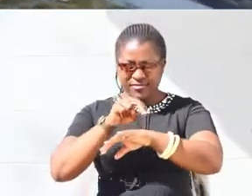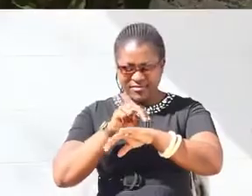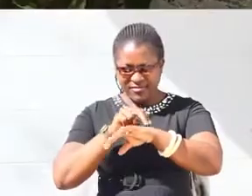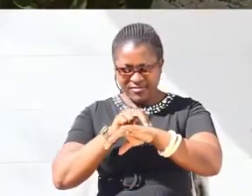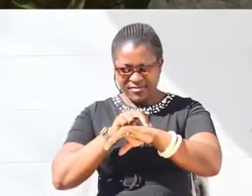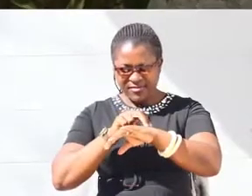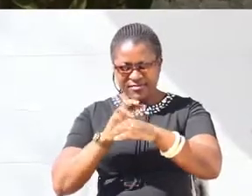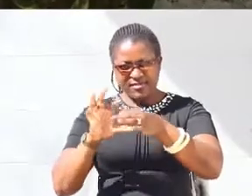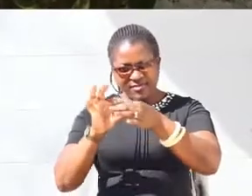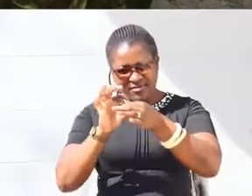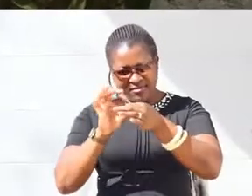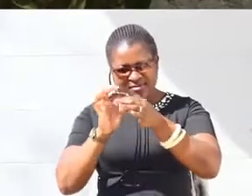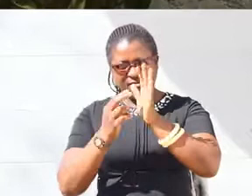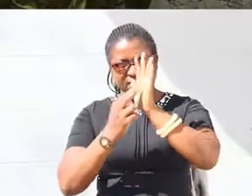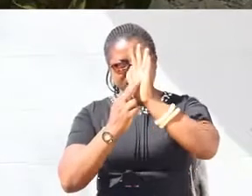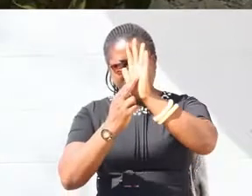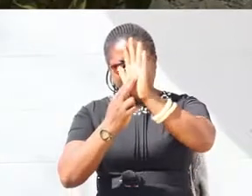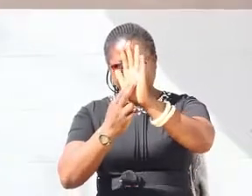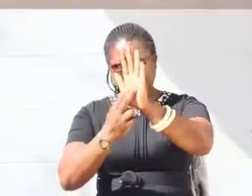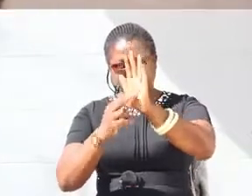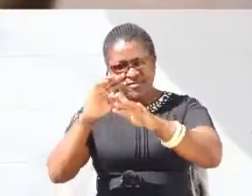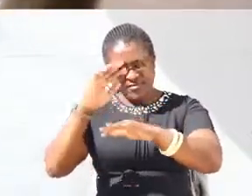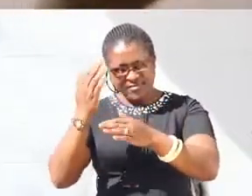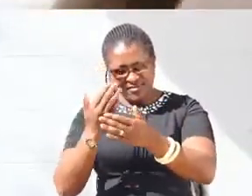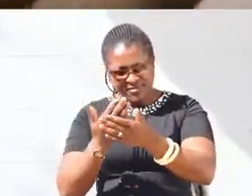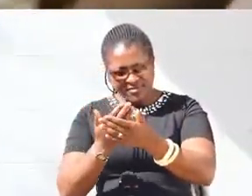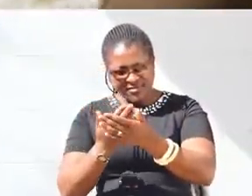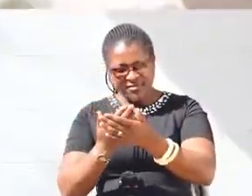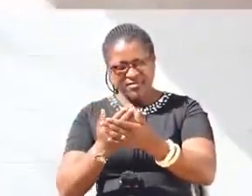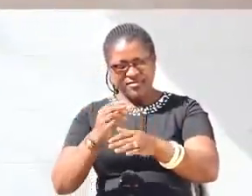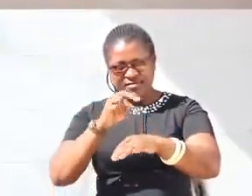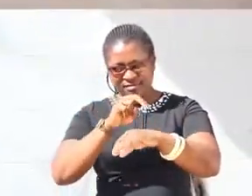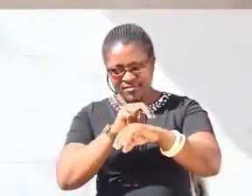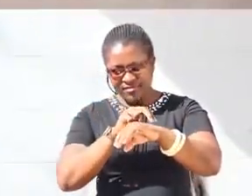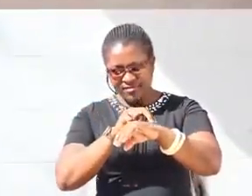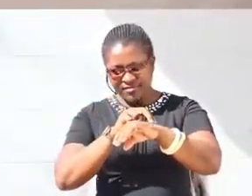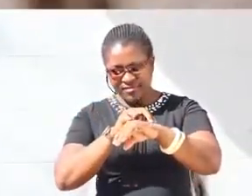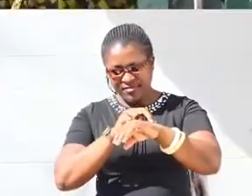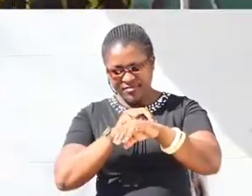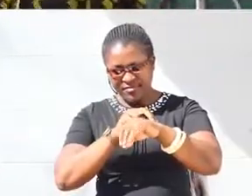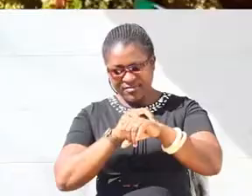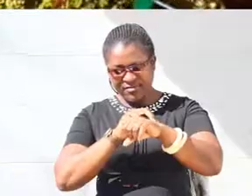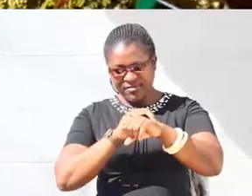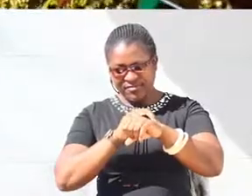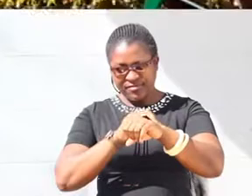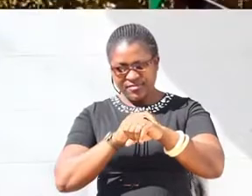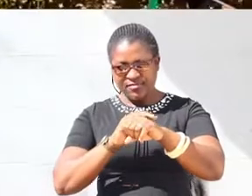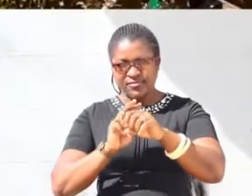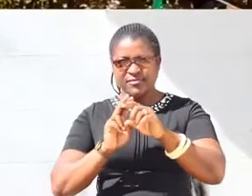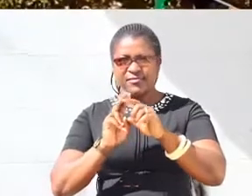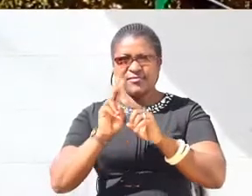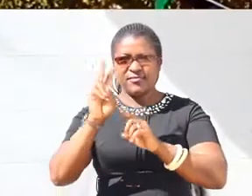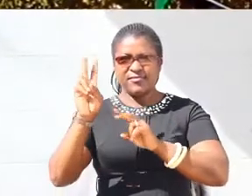nation. Unity is our identity across this Christian nation. Victors in